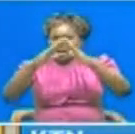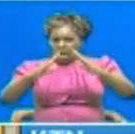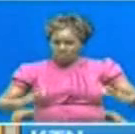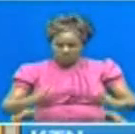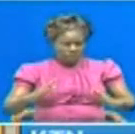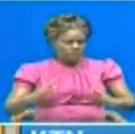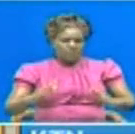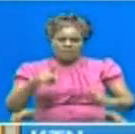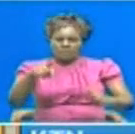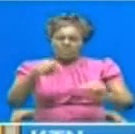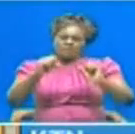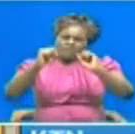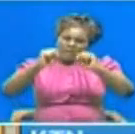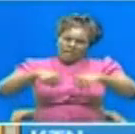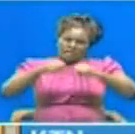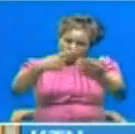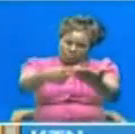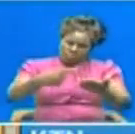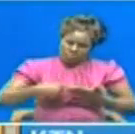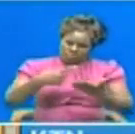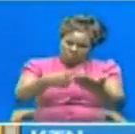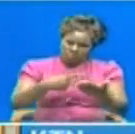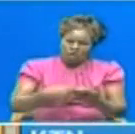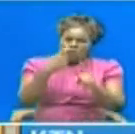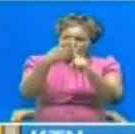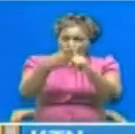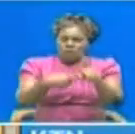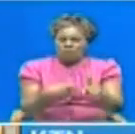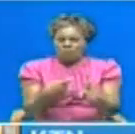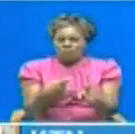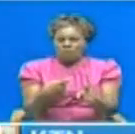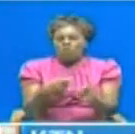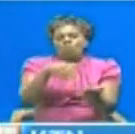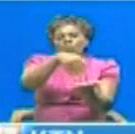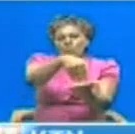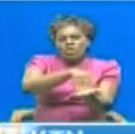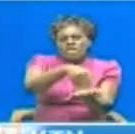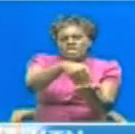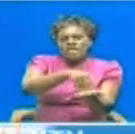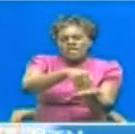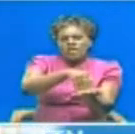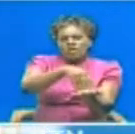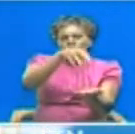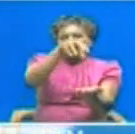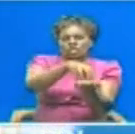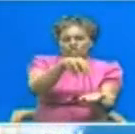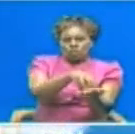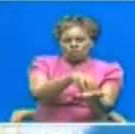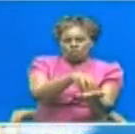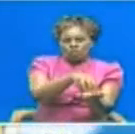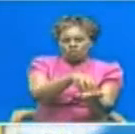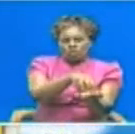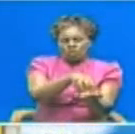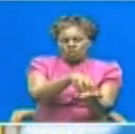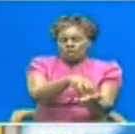been negotiating from a very weak beginning point.